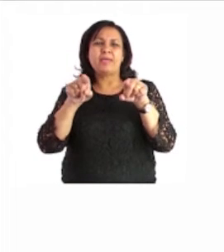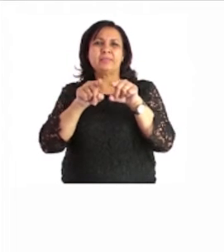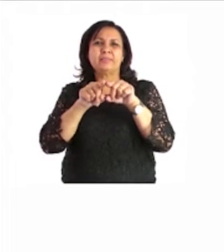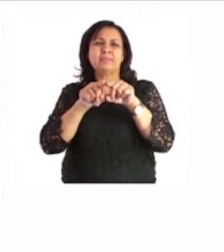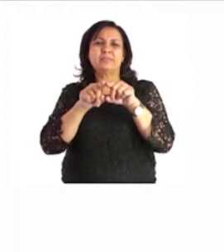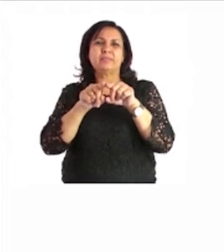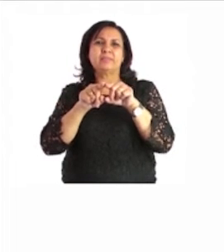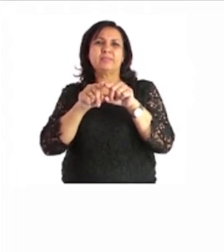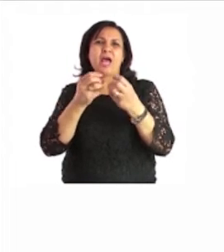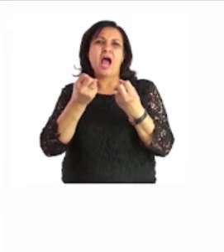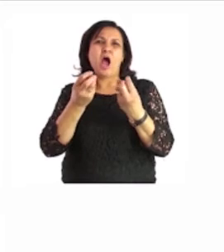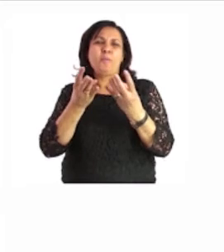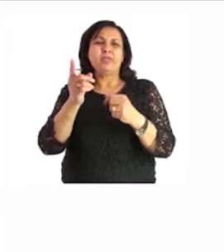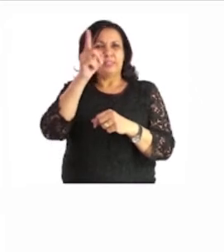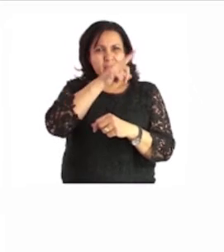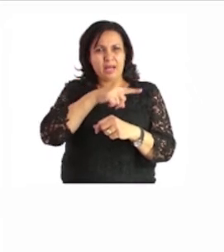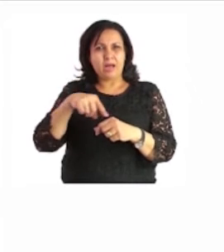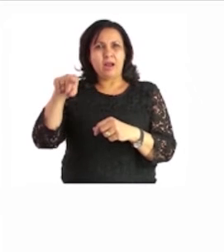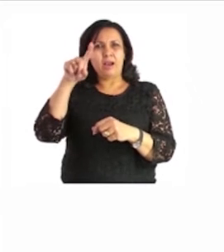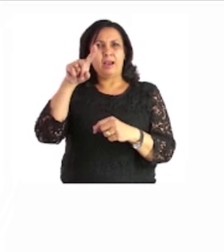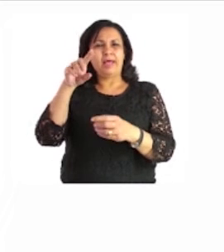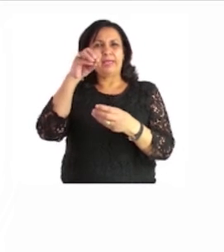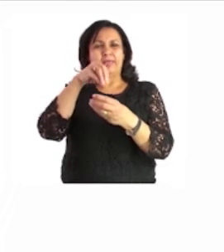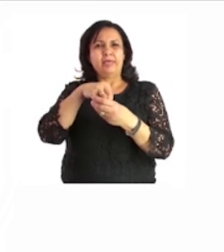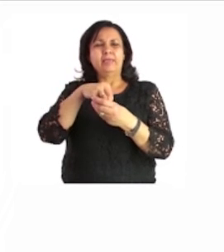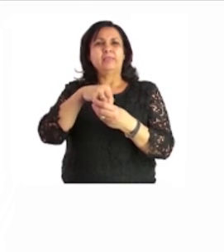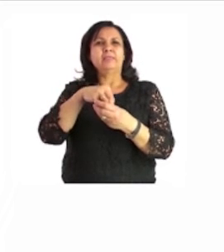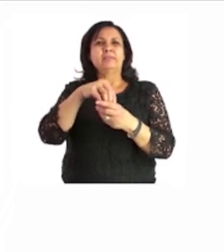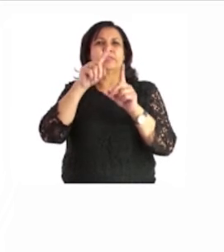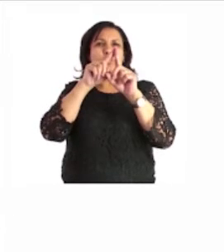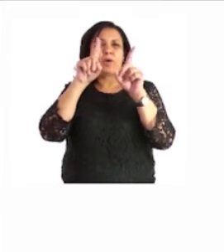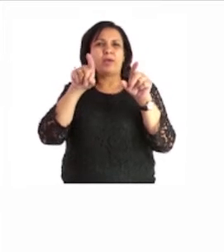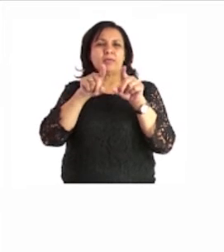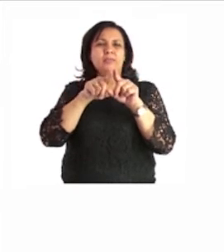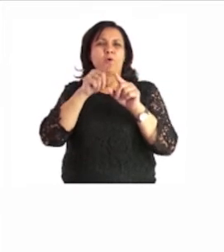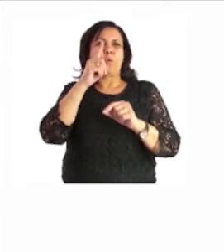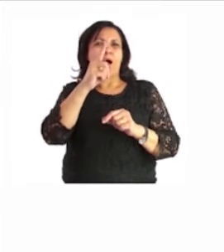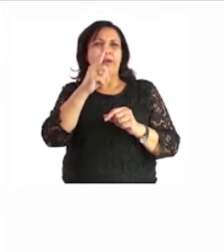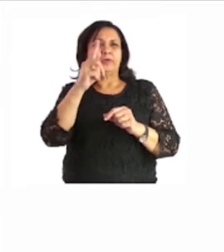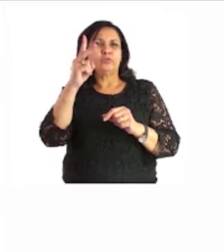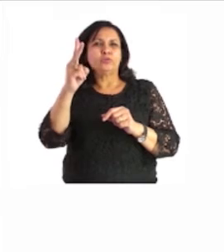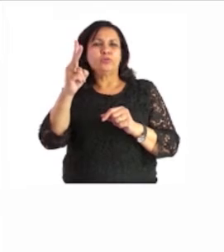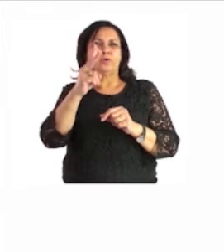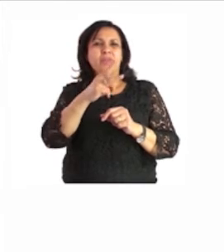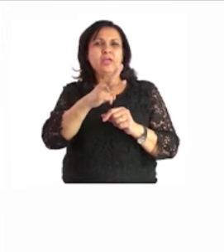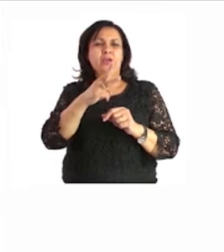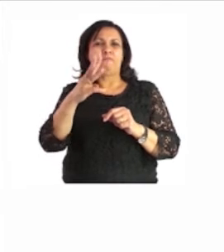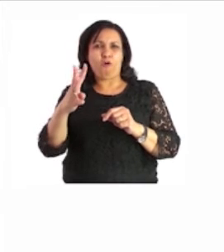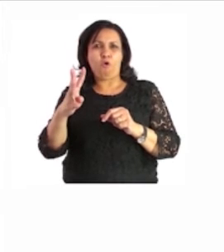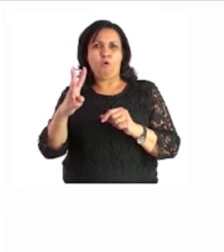squares. That's a circle, you are right. Thank you for telling me. It is a circle